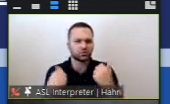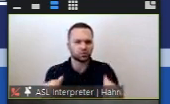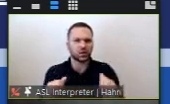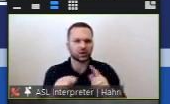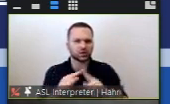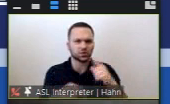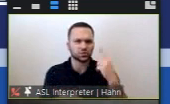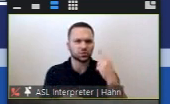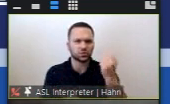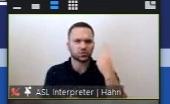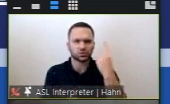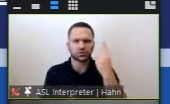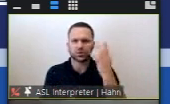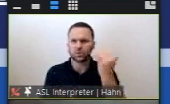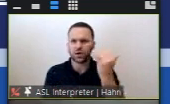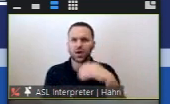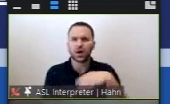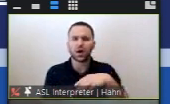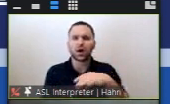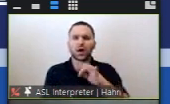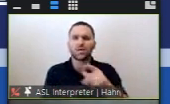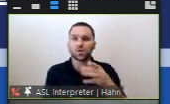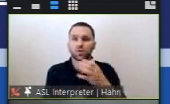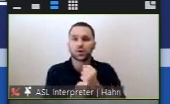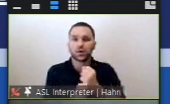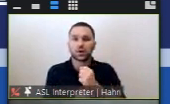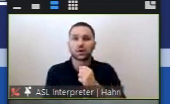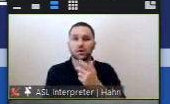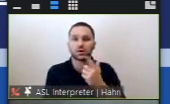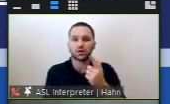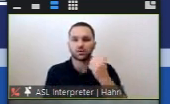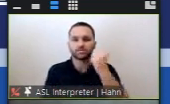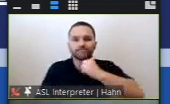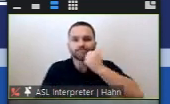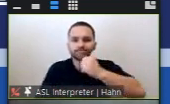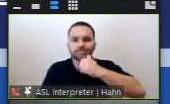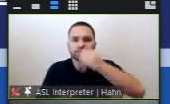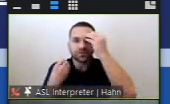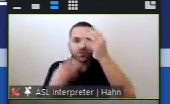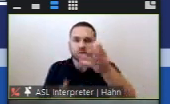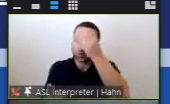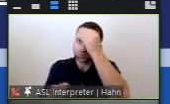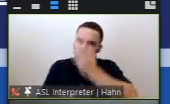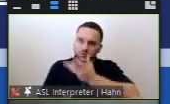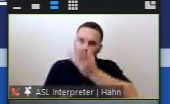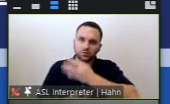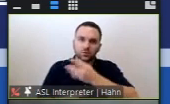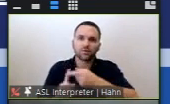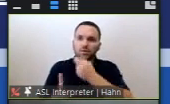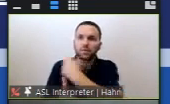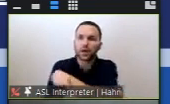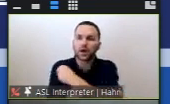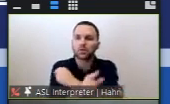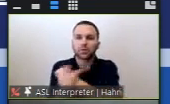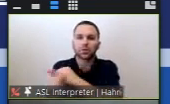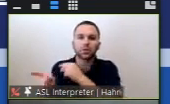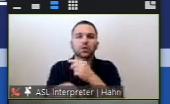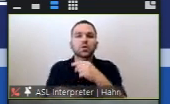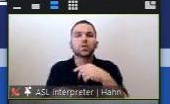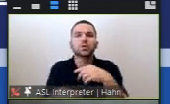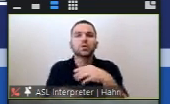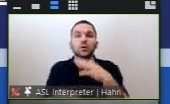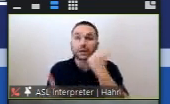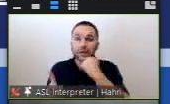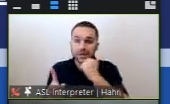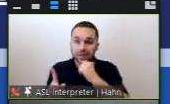that is. If you're getting real-time data from hospitals on breakthrough cases on a daily basis,